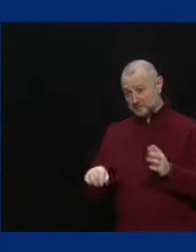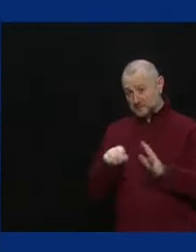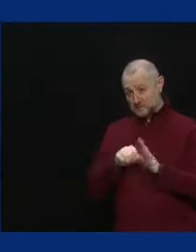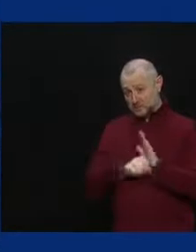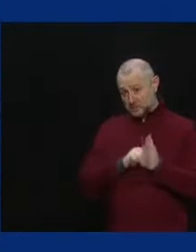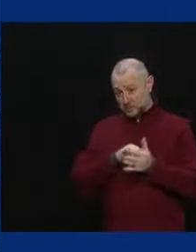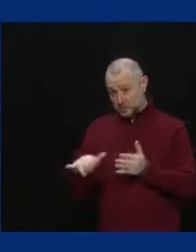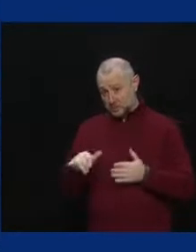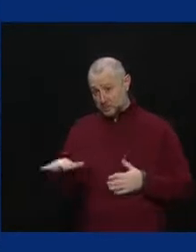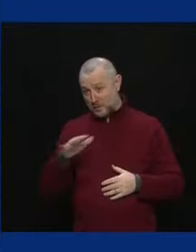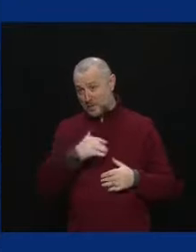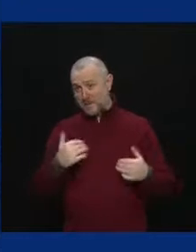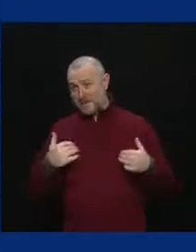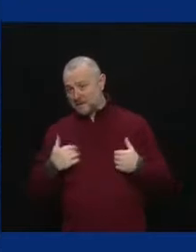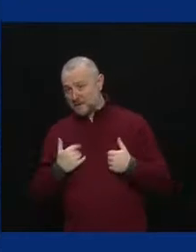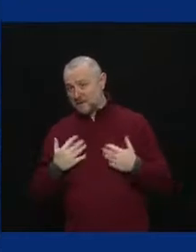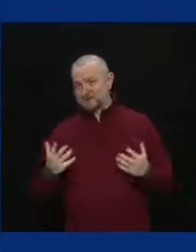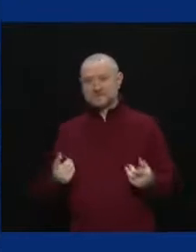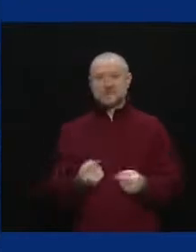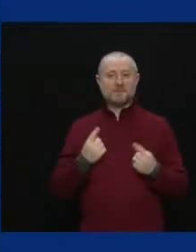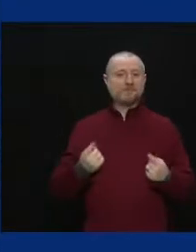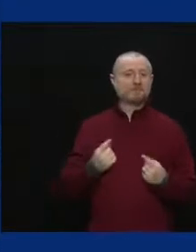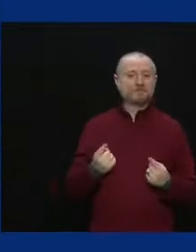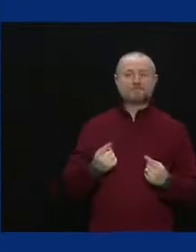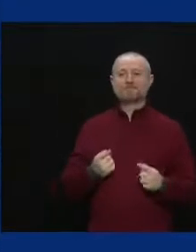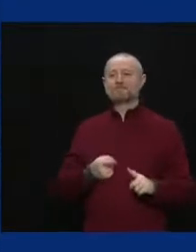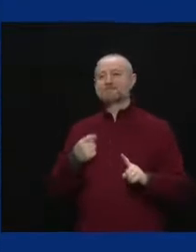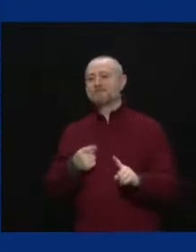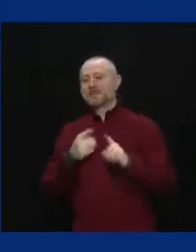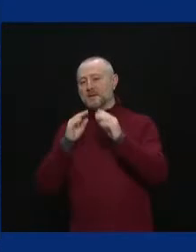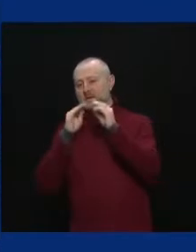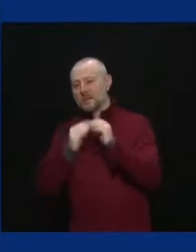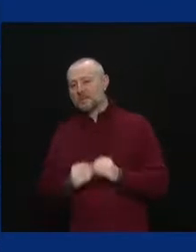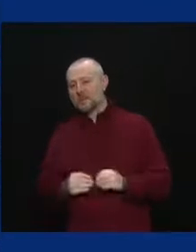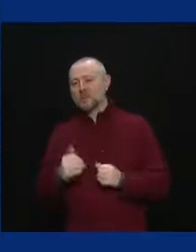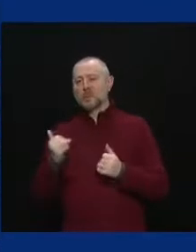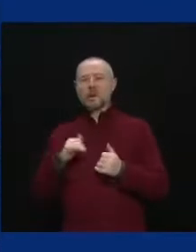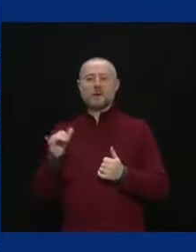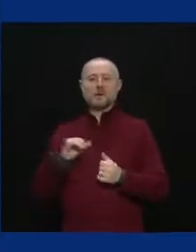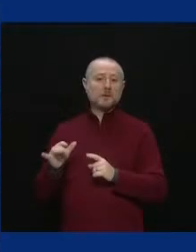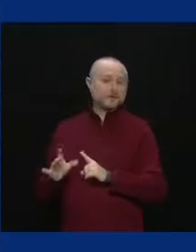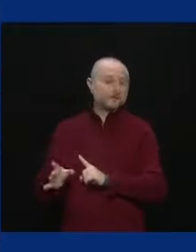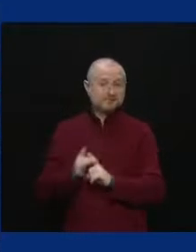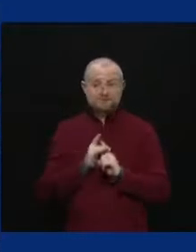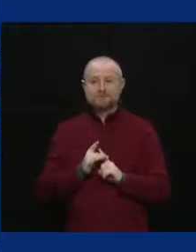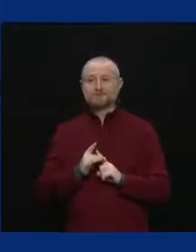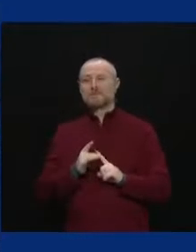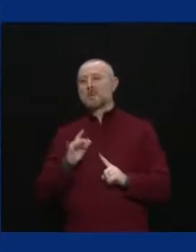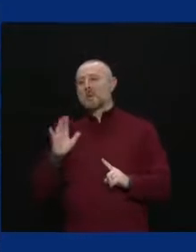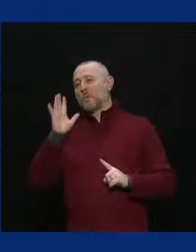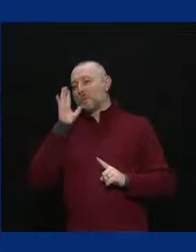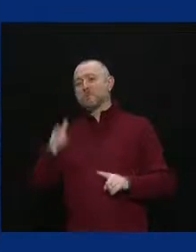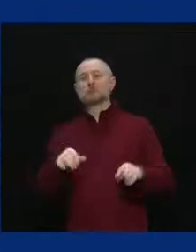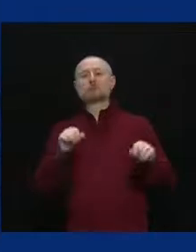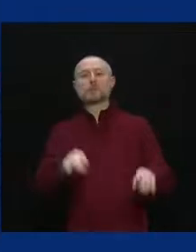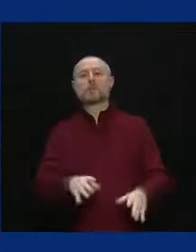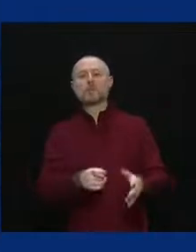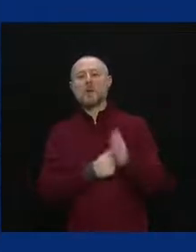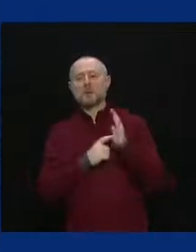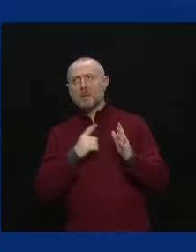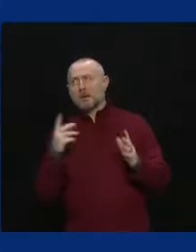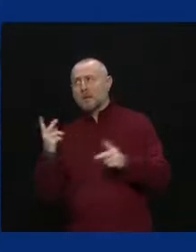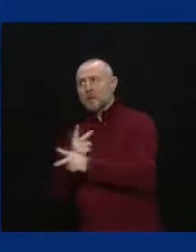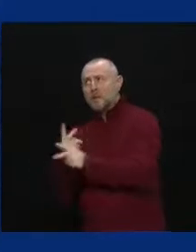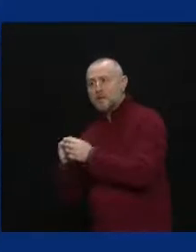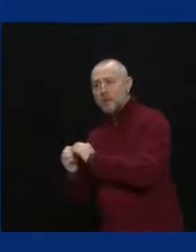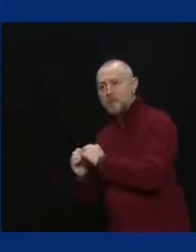number, whether that be like a test positivity rate or a hospitalization rate, that when we go under that, the mask mandates will be lifted, or is the state